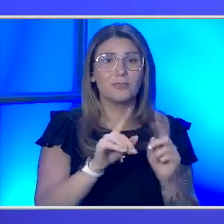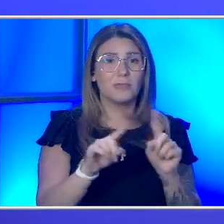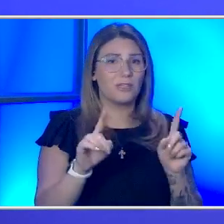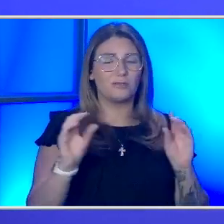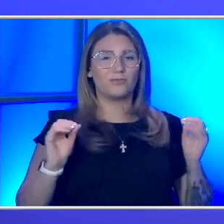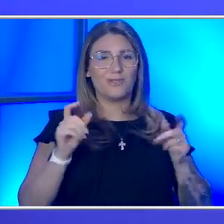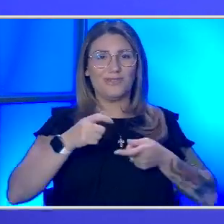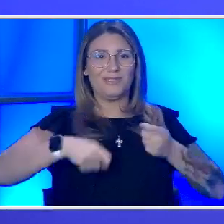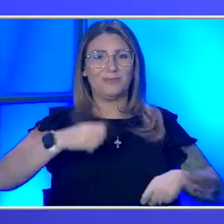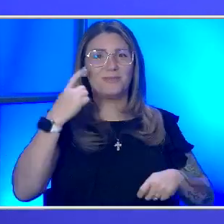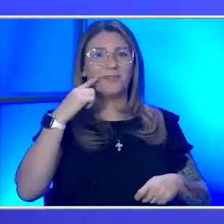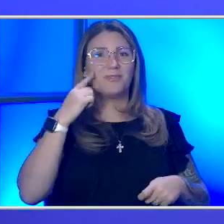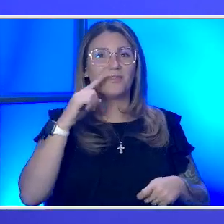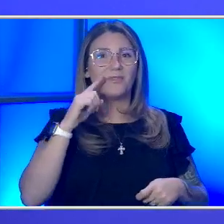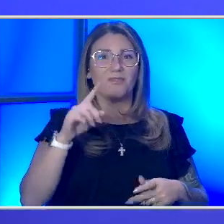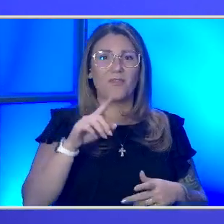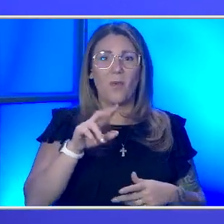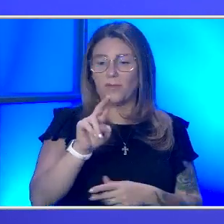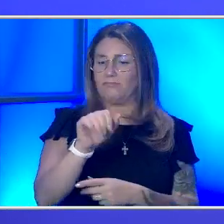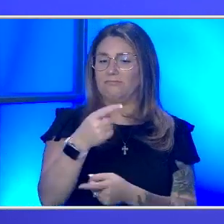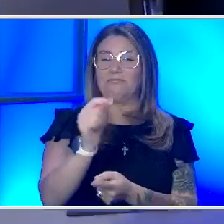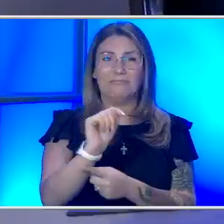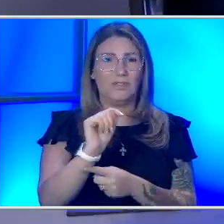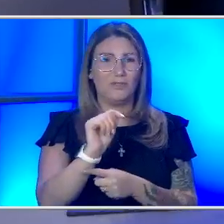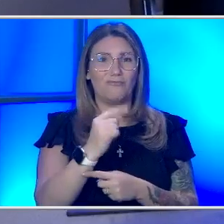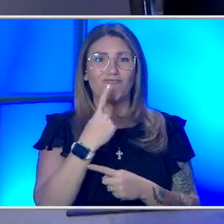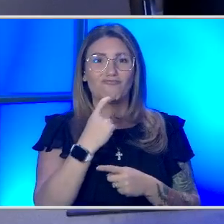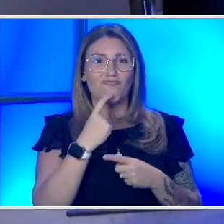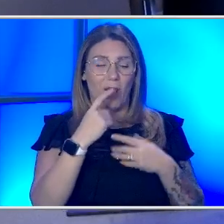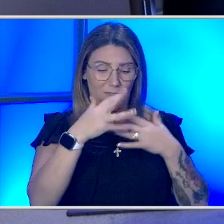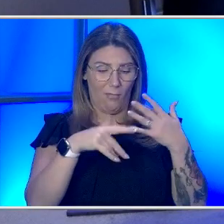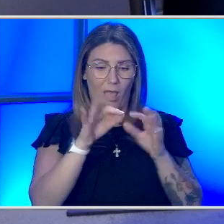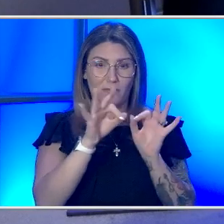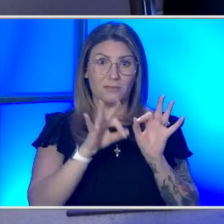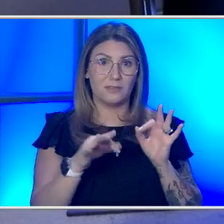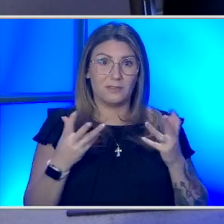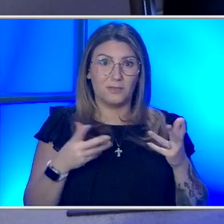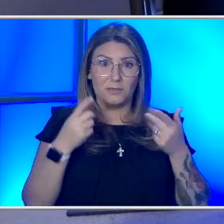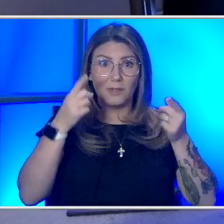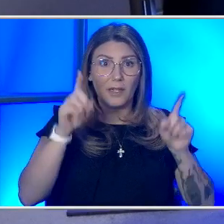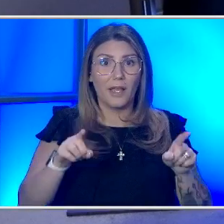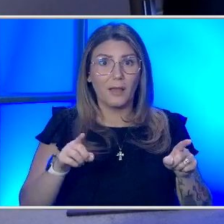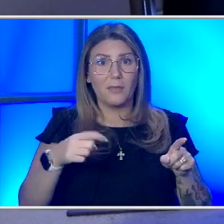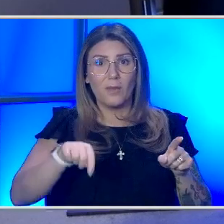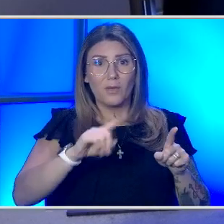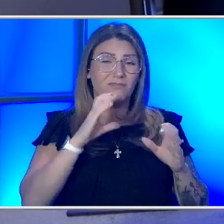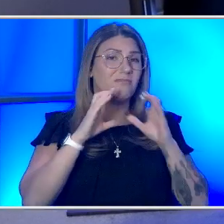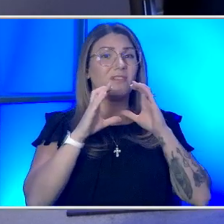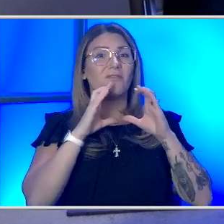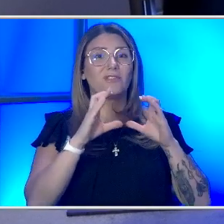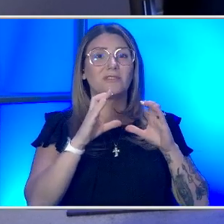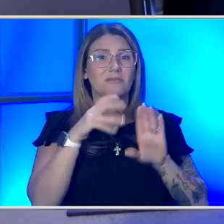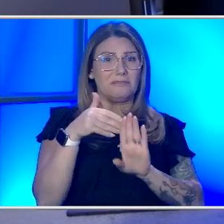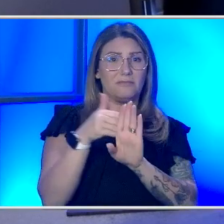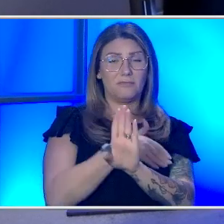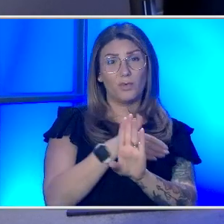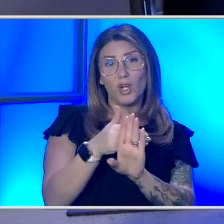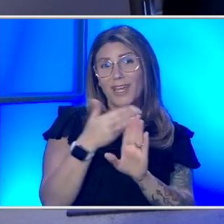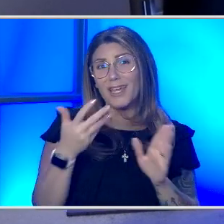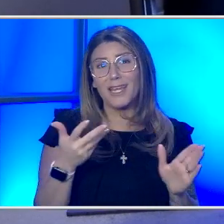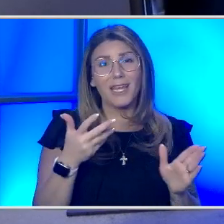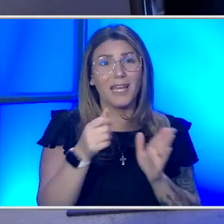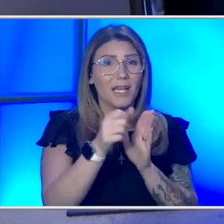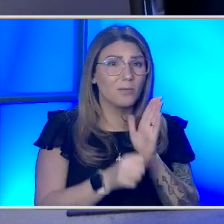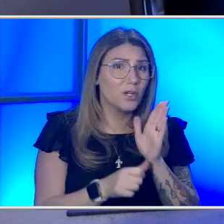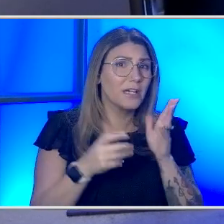a unit of red blood cells, platelets, or plasma. Yeah, what do you do in those cases? Are those conversations you have to have pre-operation? Is that a